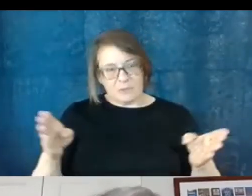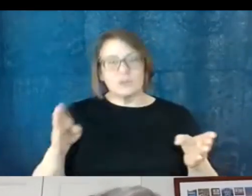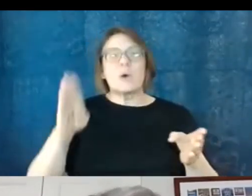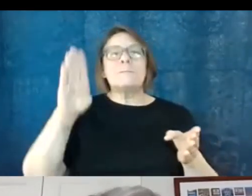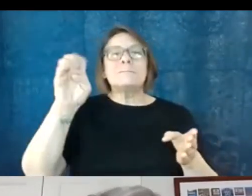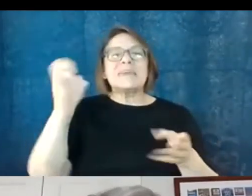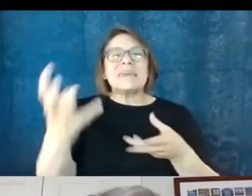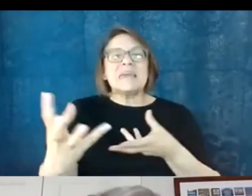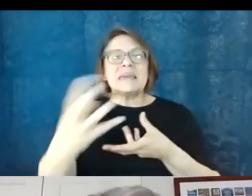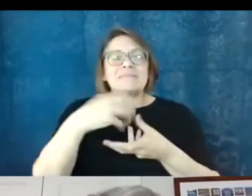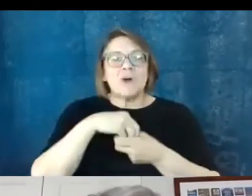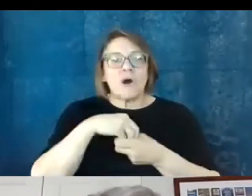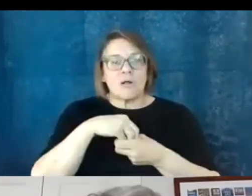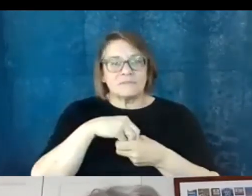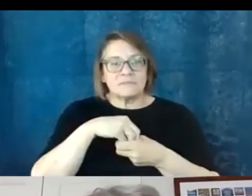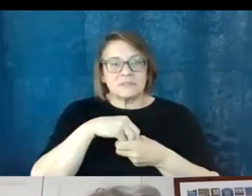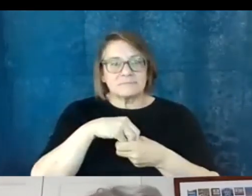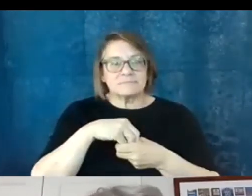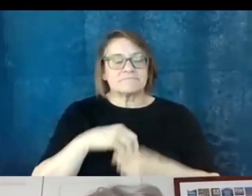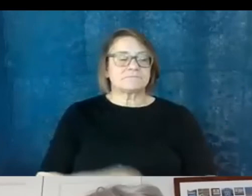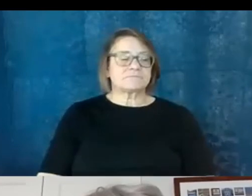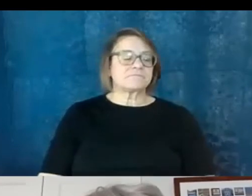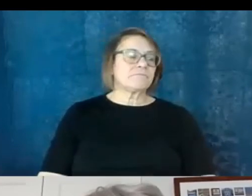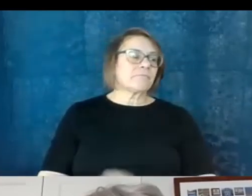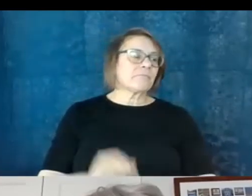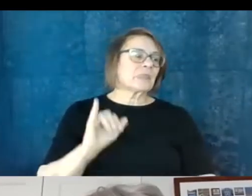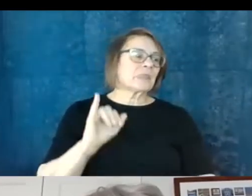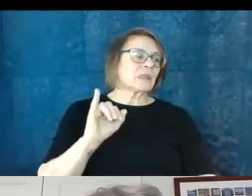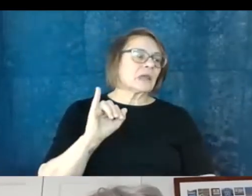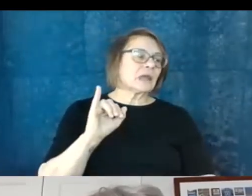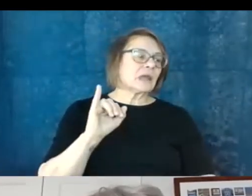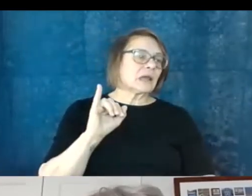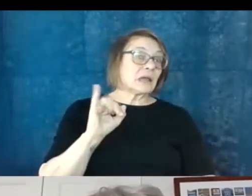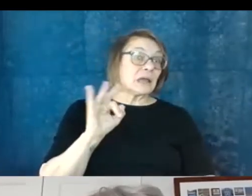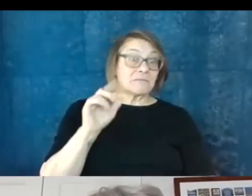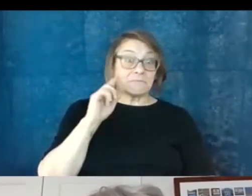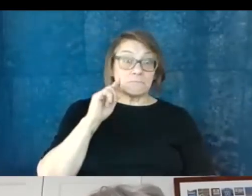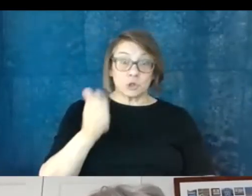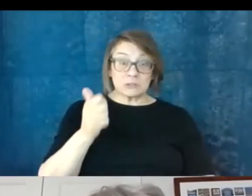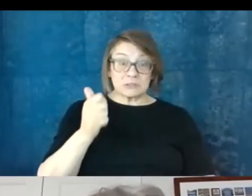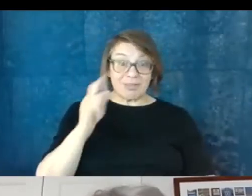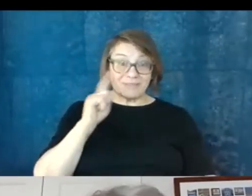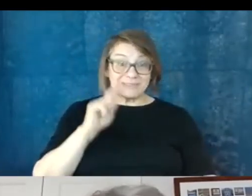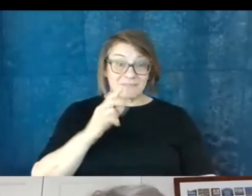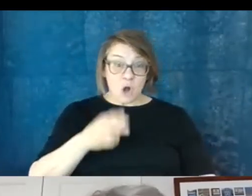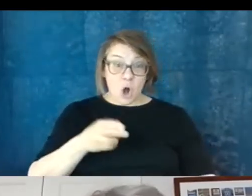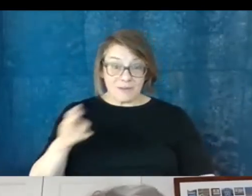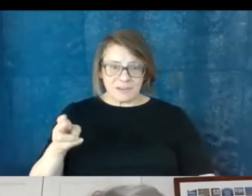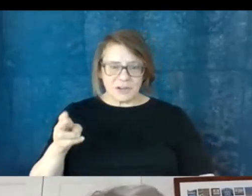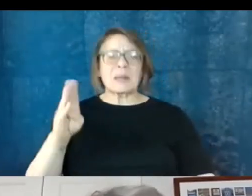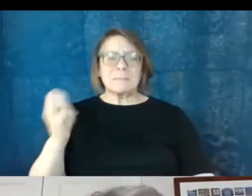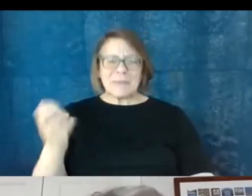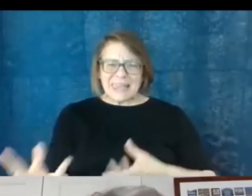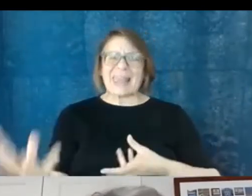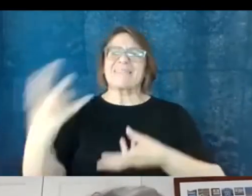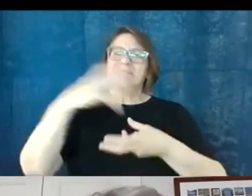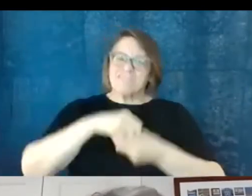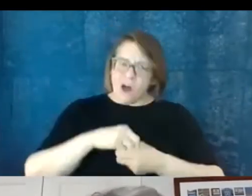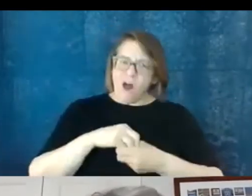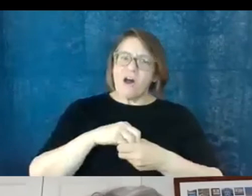involved. When you are deaf or hard of hearing, be involved in